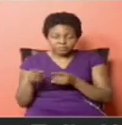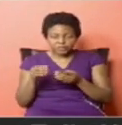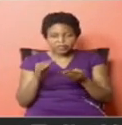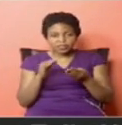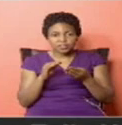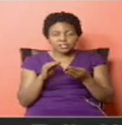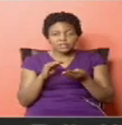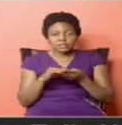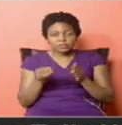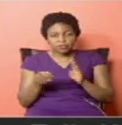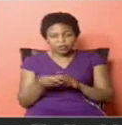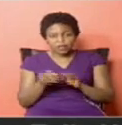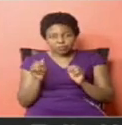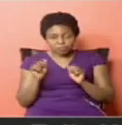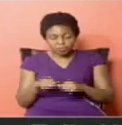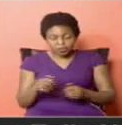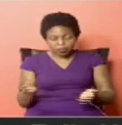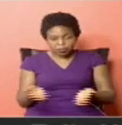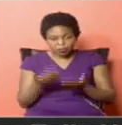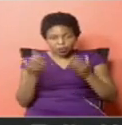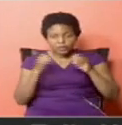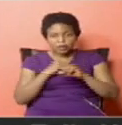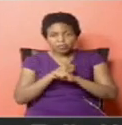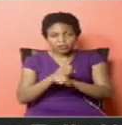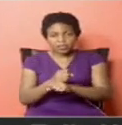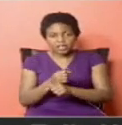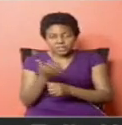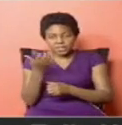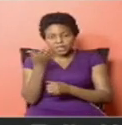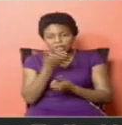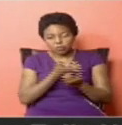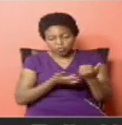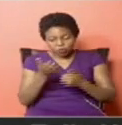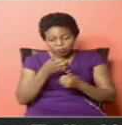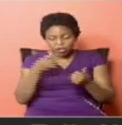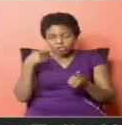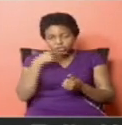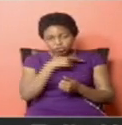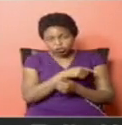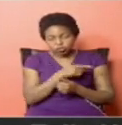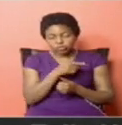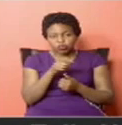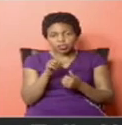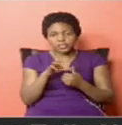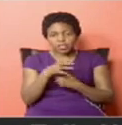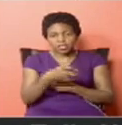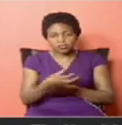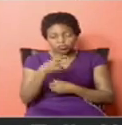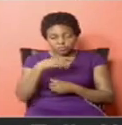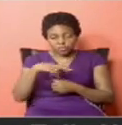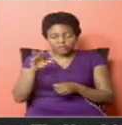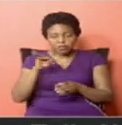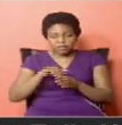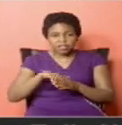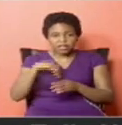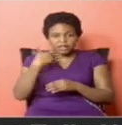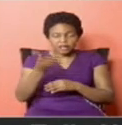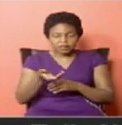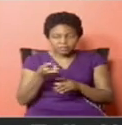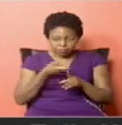escalate efforts in promoting and protecting economic, social, and cultural rights in the coming months. With